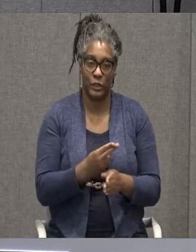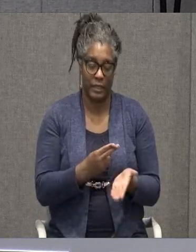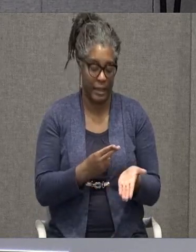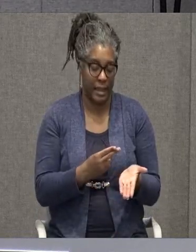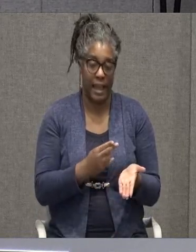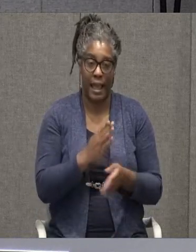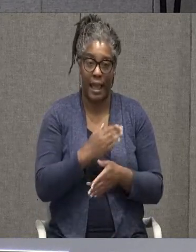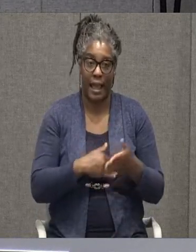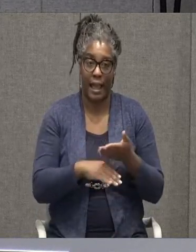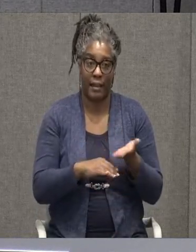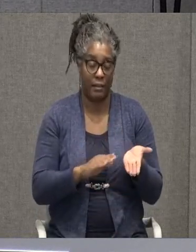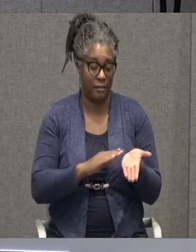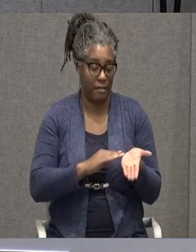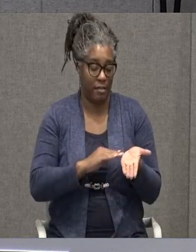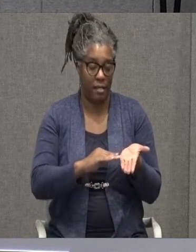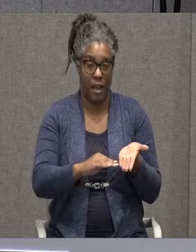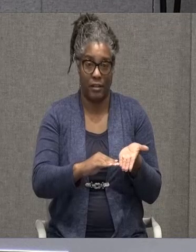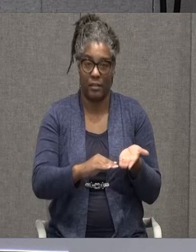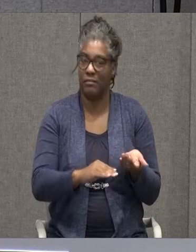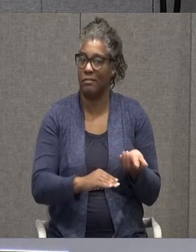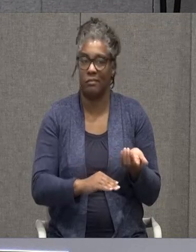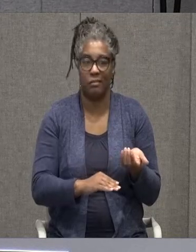to keep the balloon up.